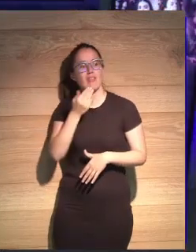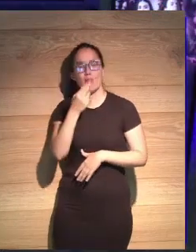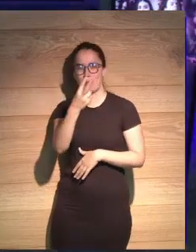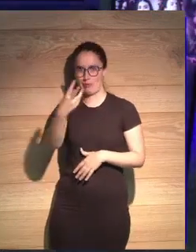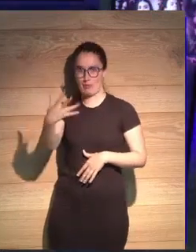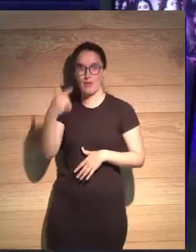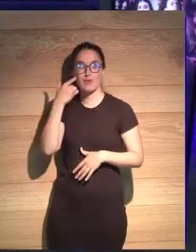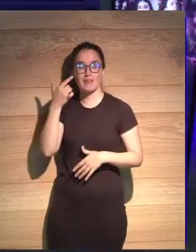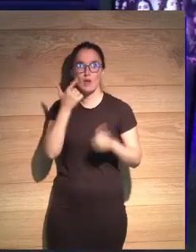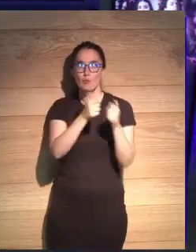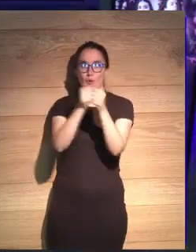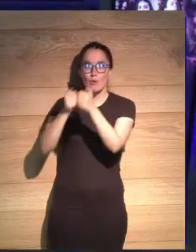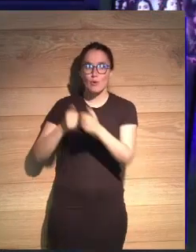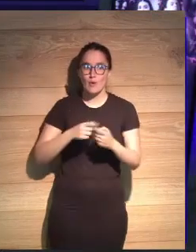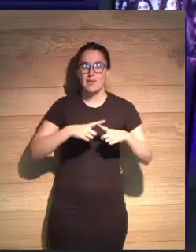old.